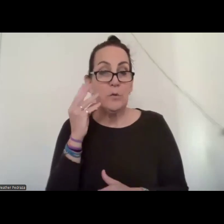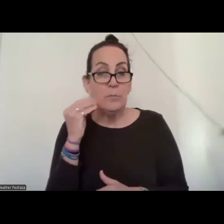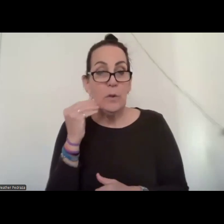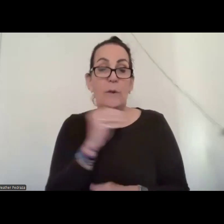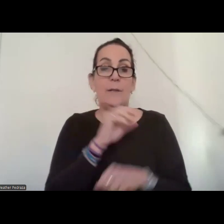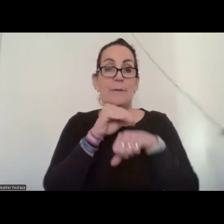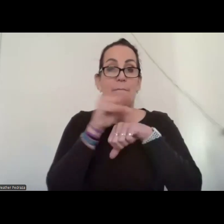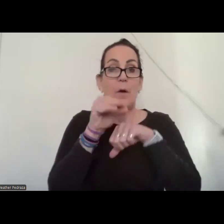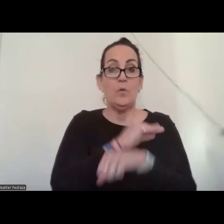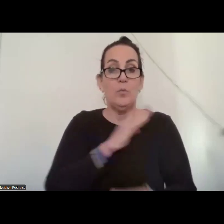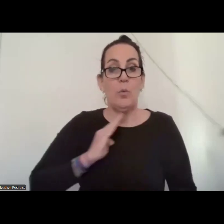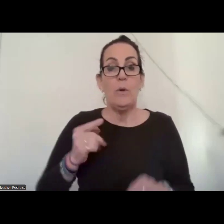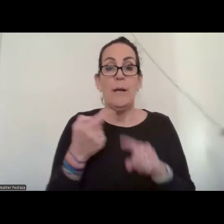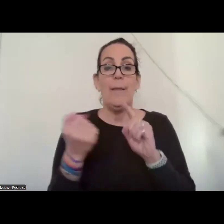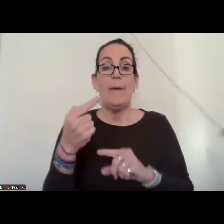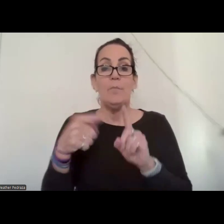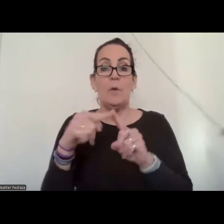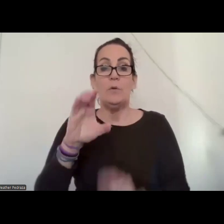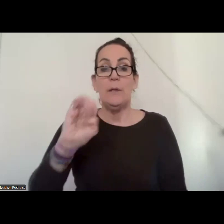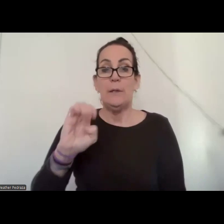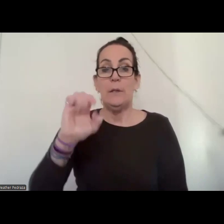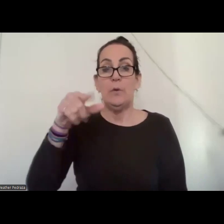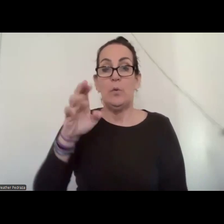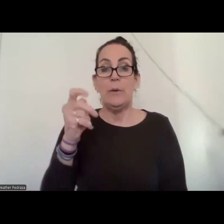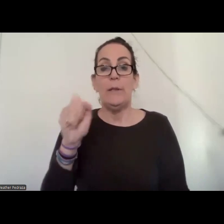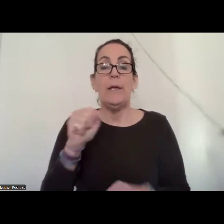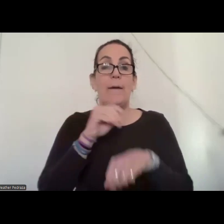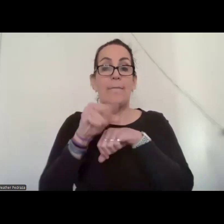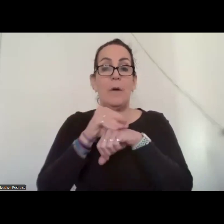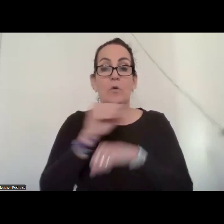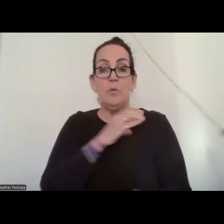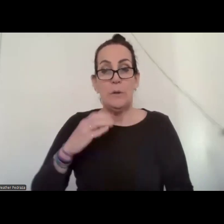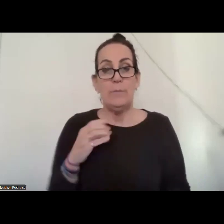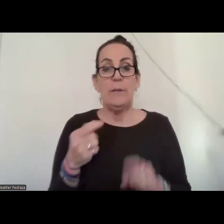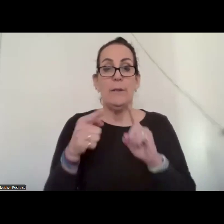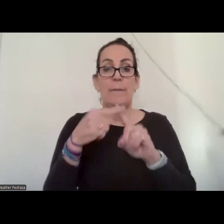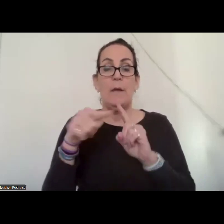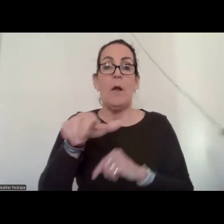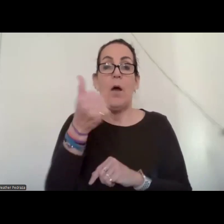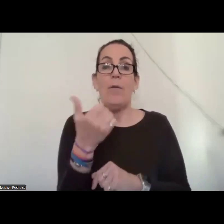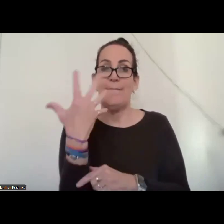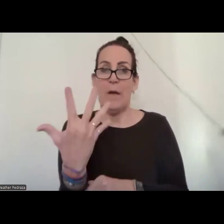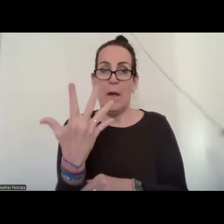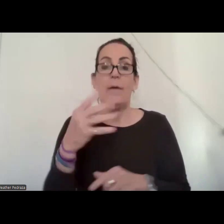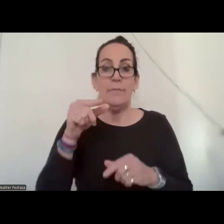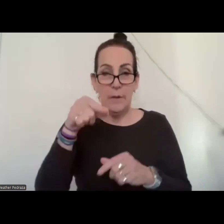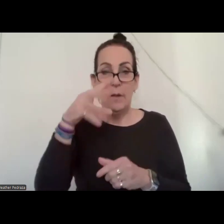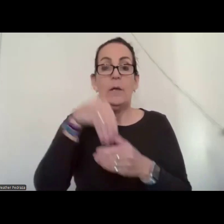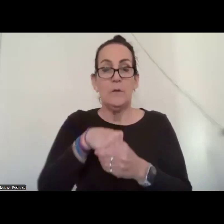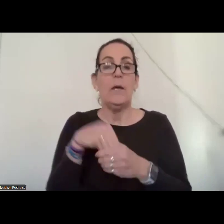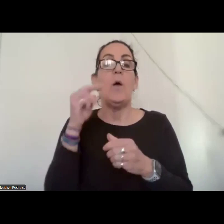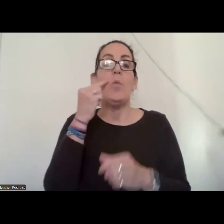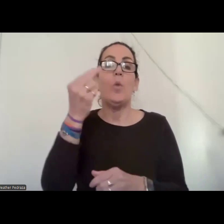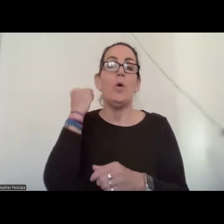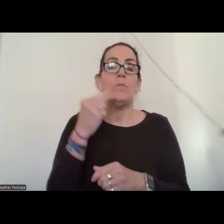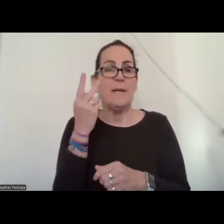and then to our other 5 Master Plan for Aging committees to reflect on what we've heard and what we've learned from